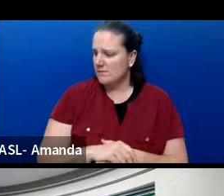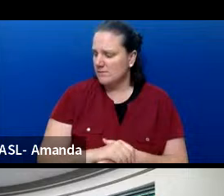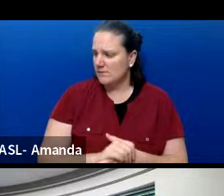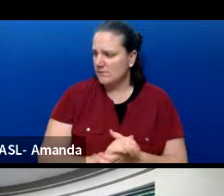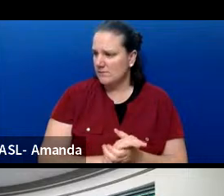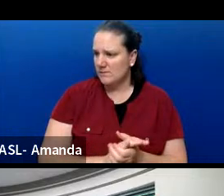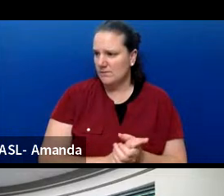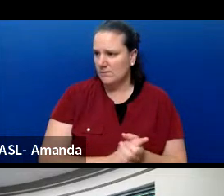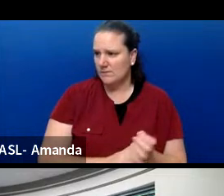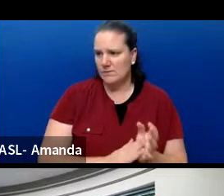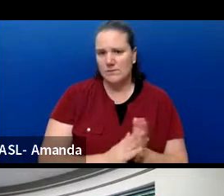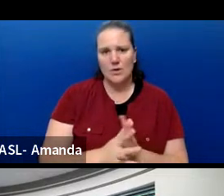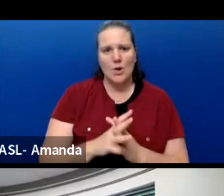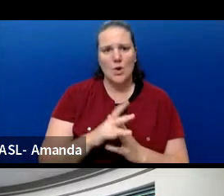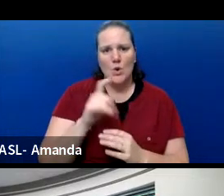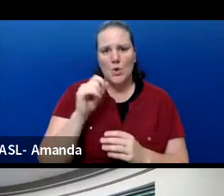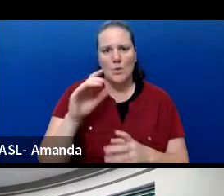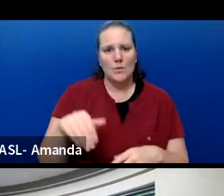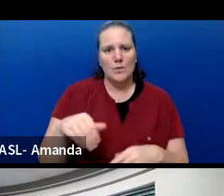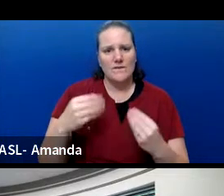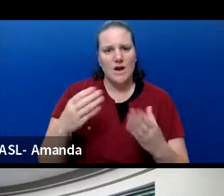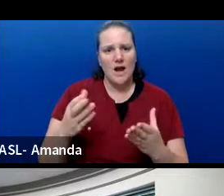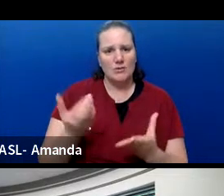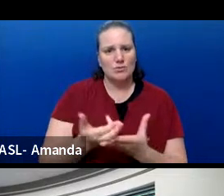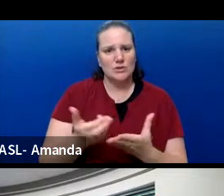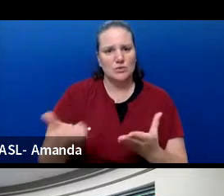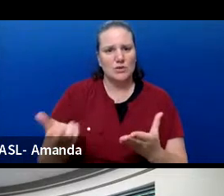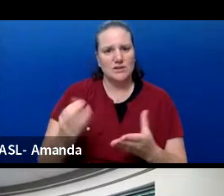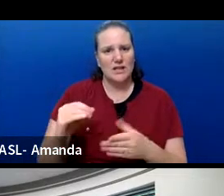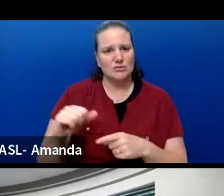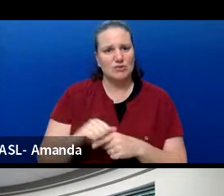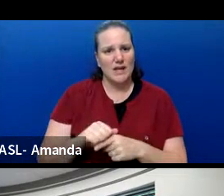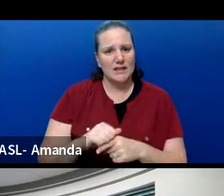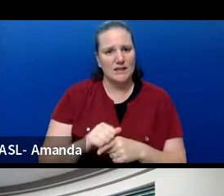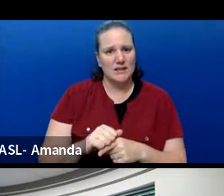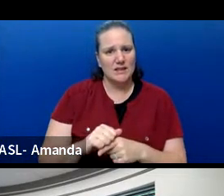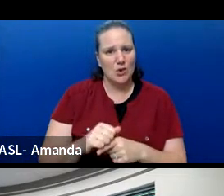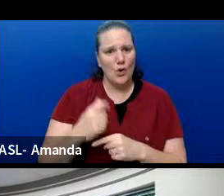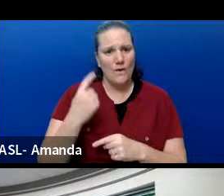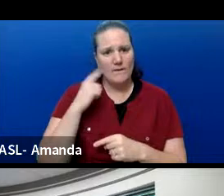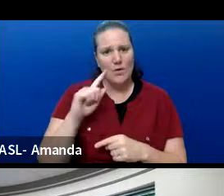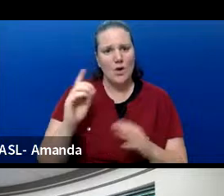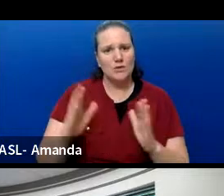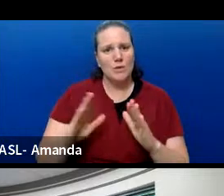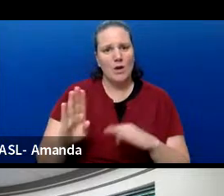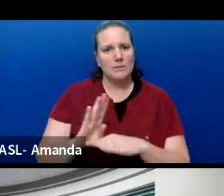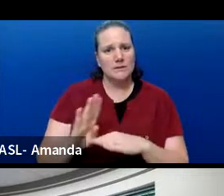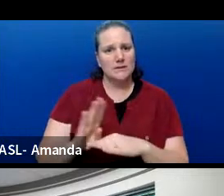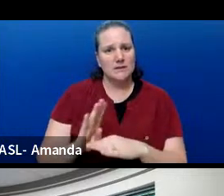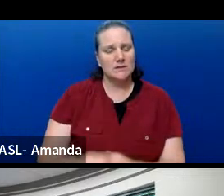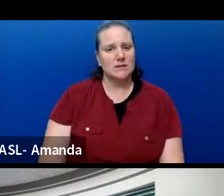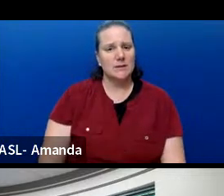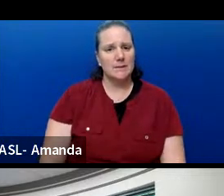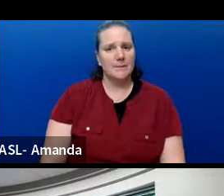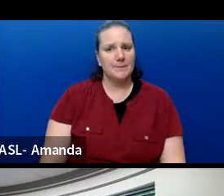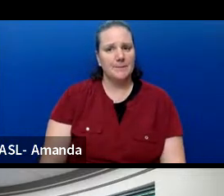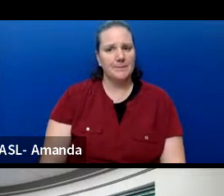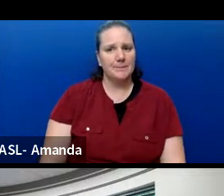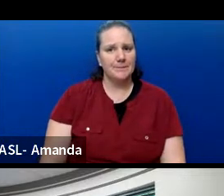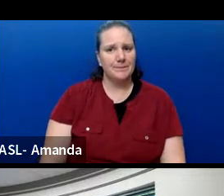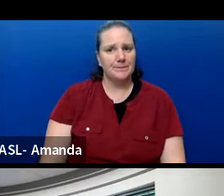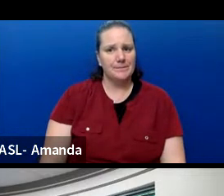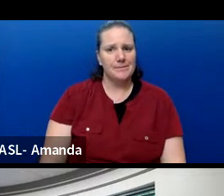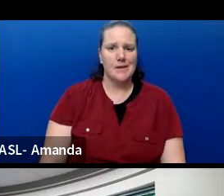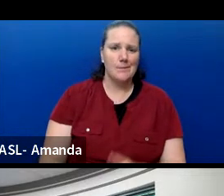entity who provides resources and training for small businesses, minority